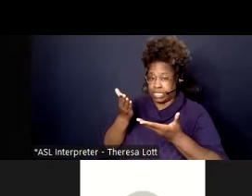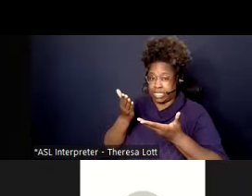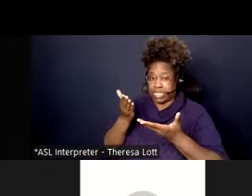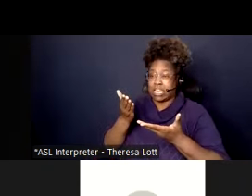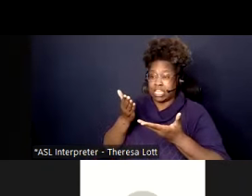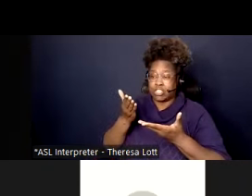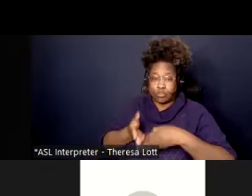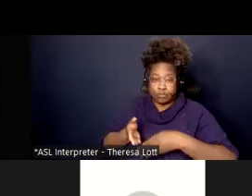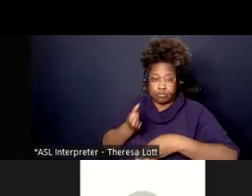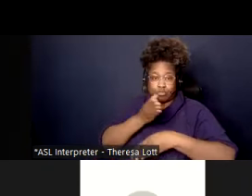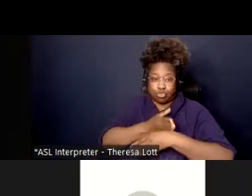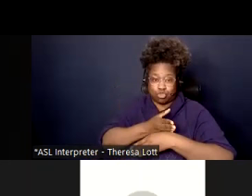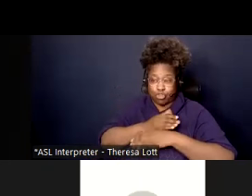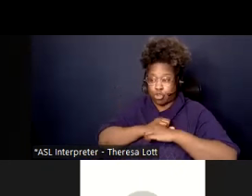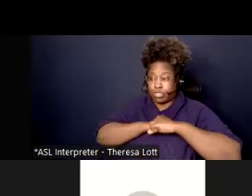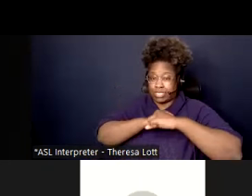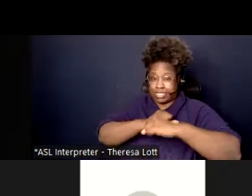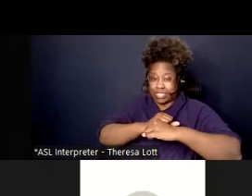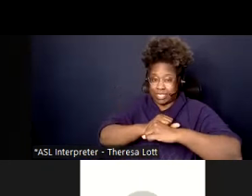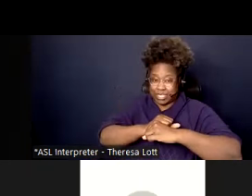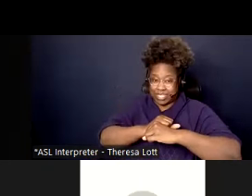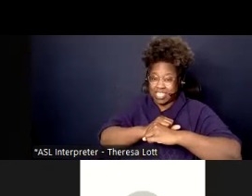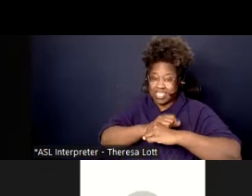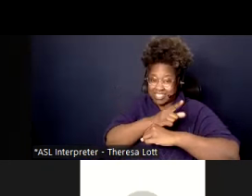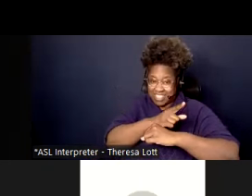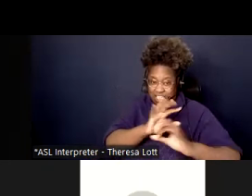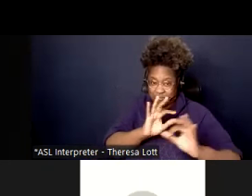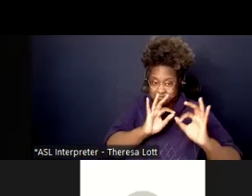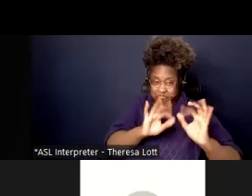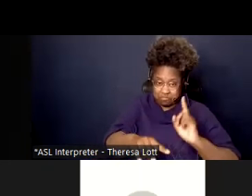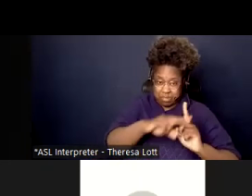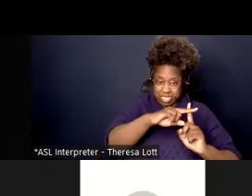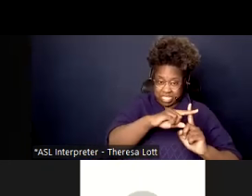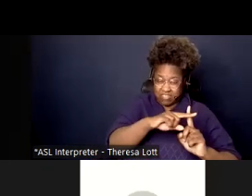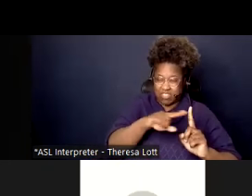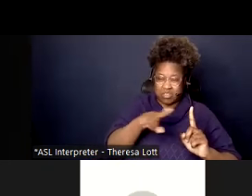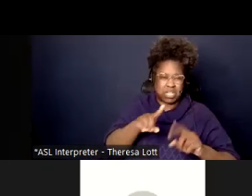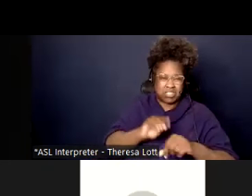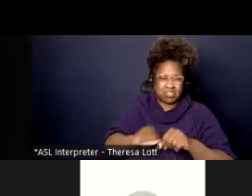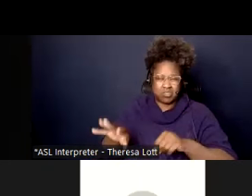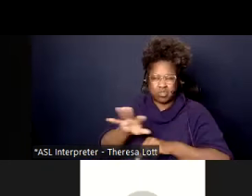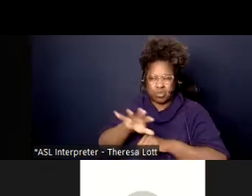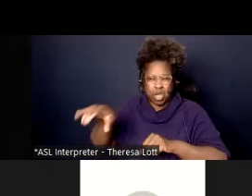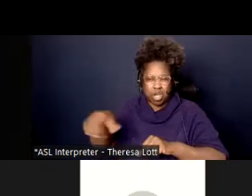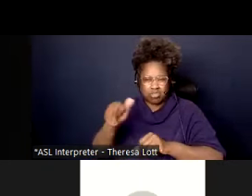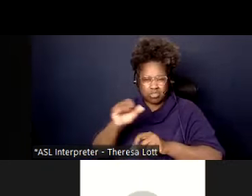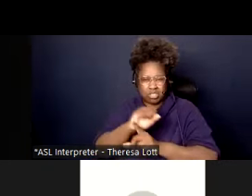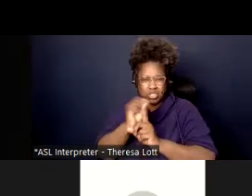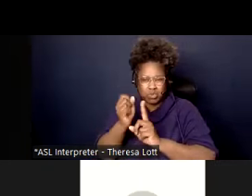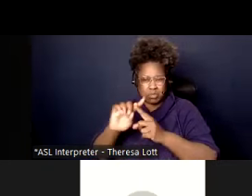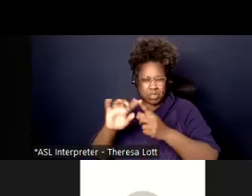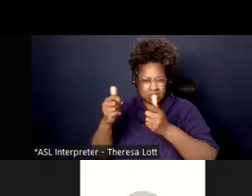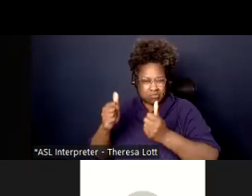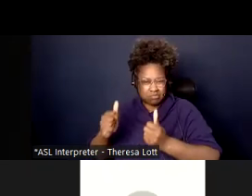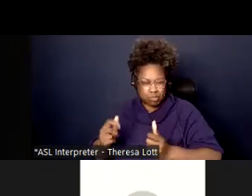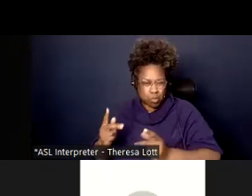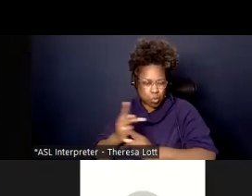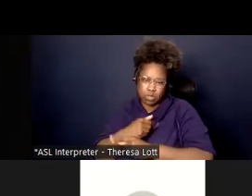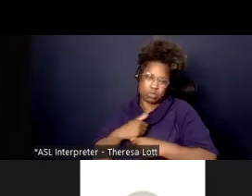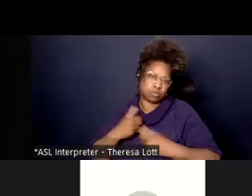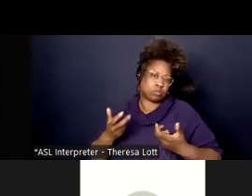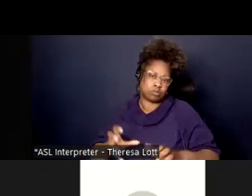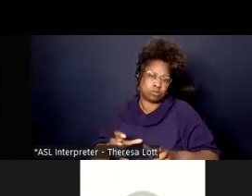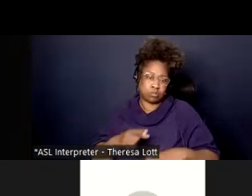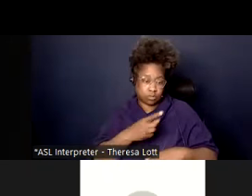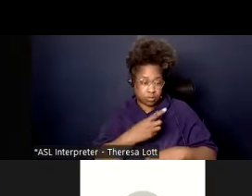exacerbate other issues. But Natalie or Drew, if there's other things that you would want to add there too. Yeah,